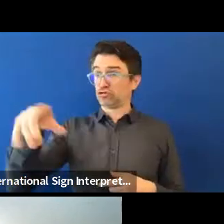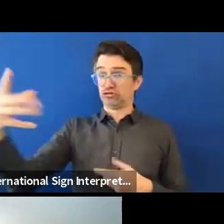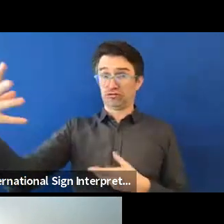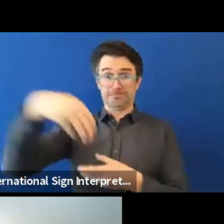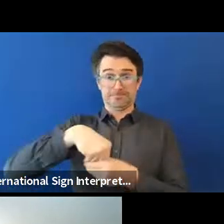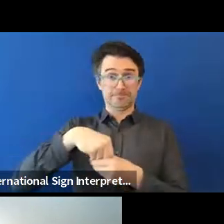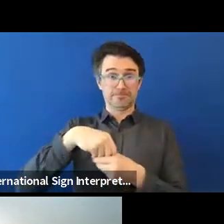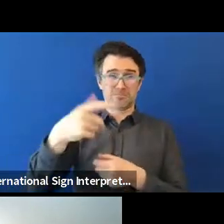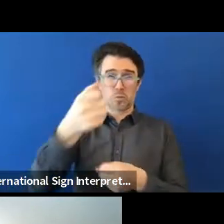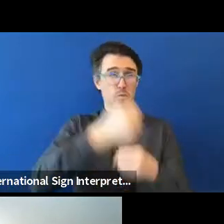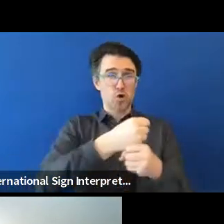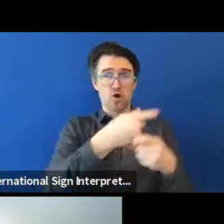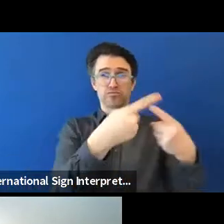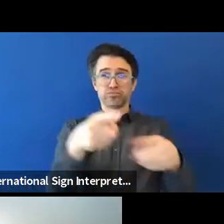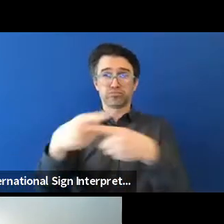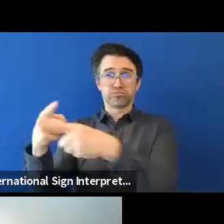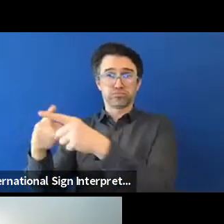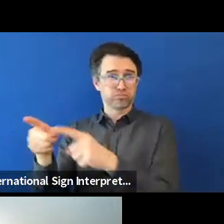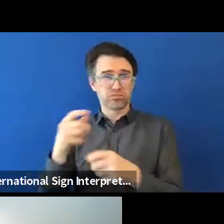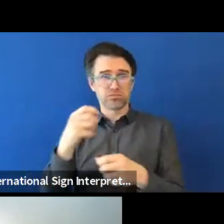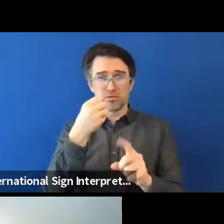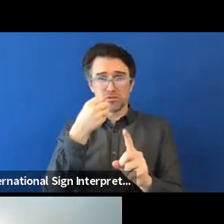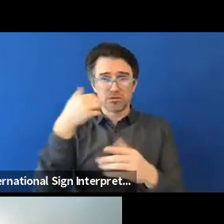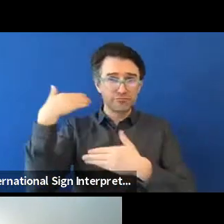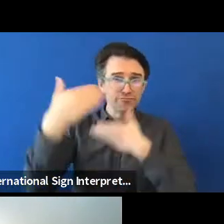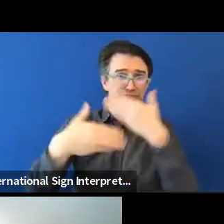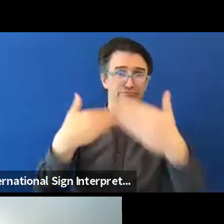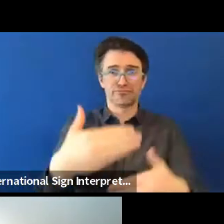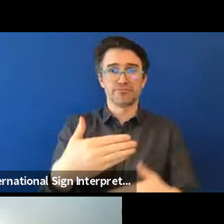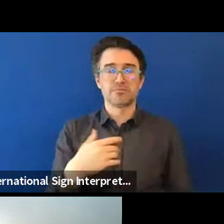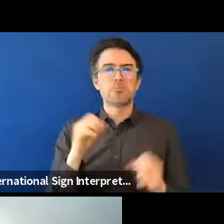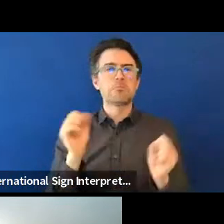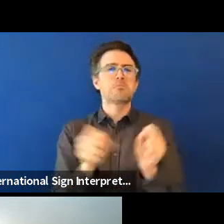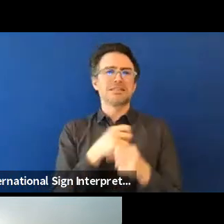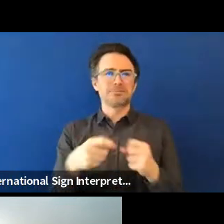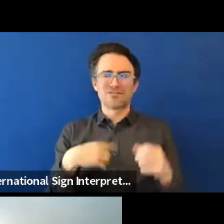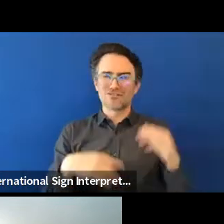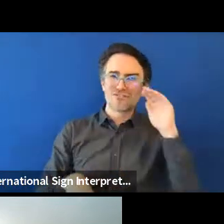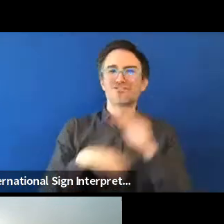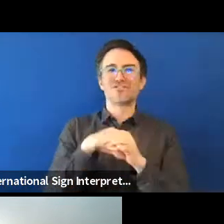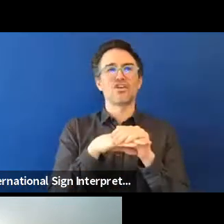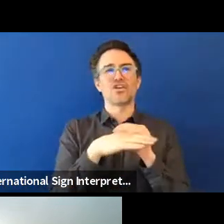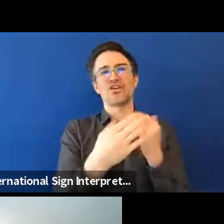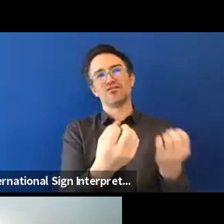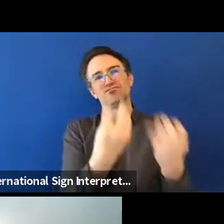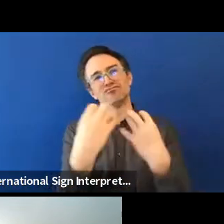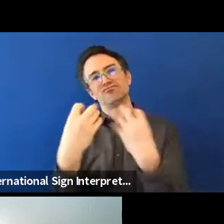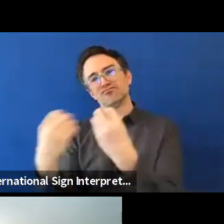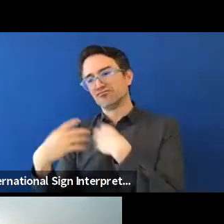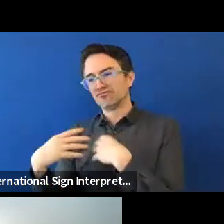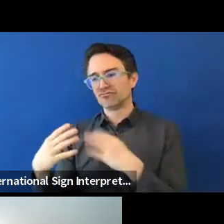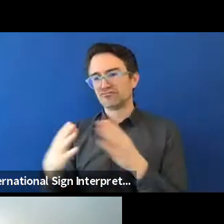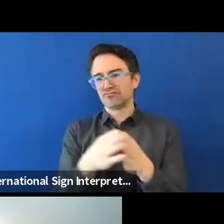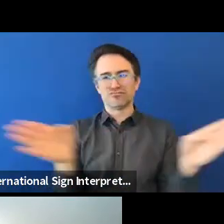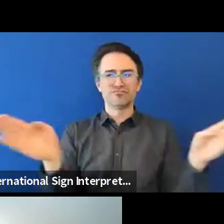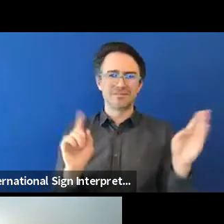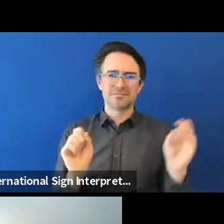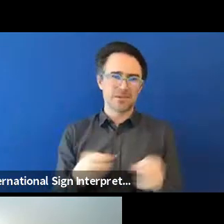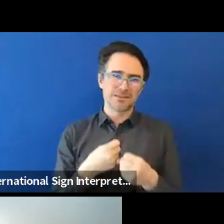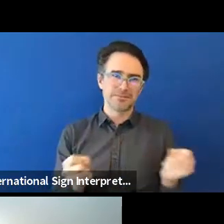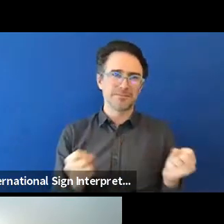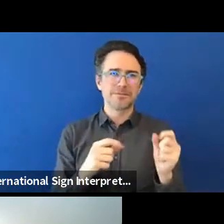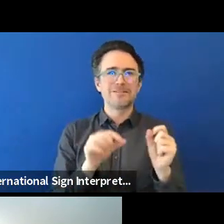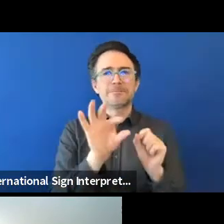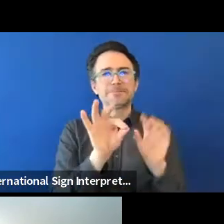presentations might not be by all. And also, I would like to highlight that His Excellency, Mr. Zahid